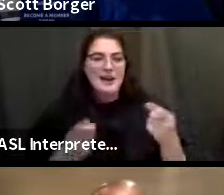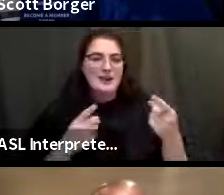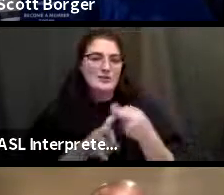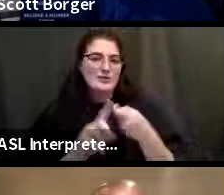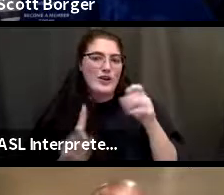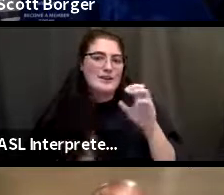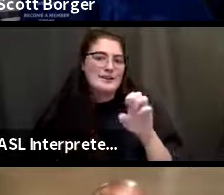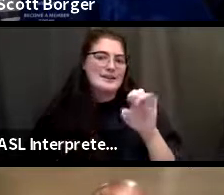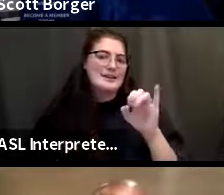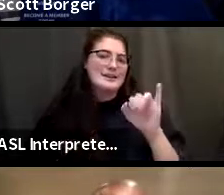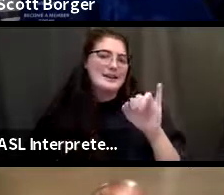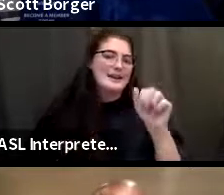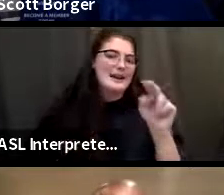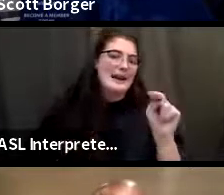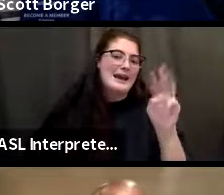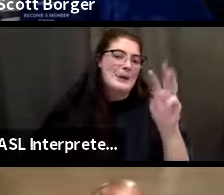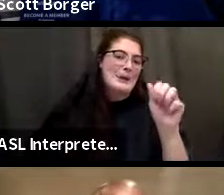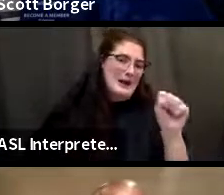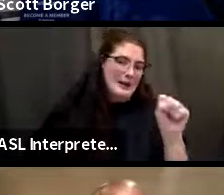Moss.